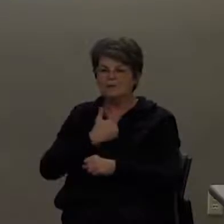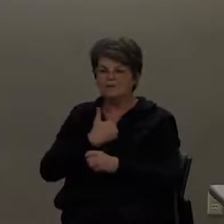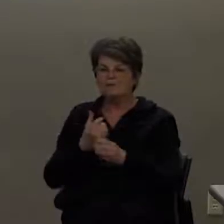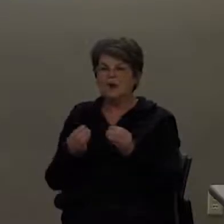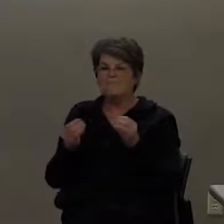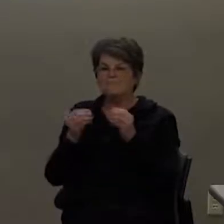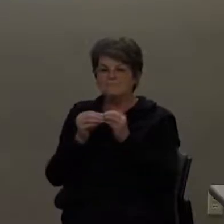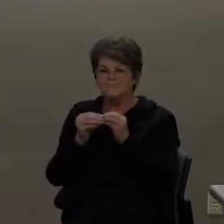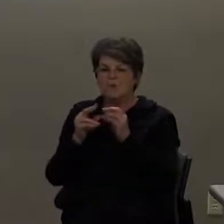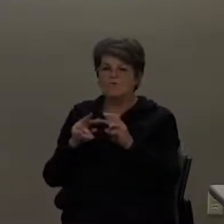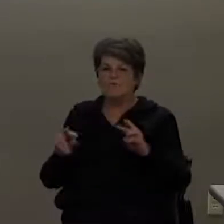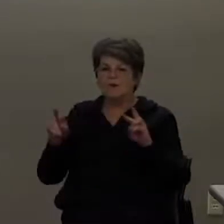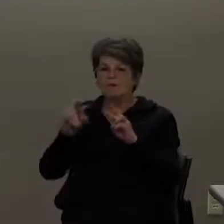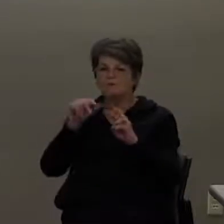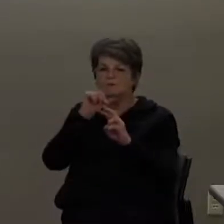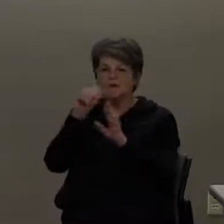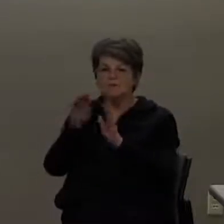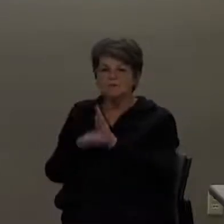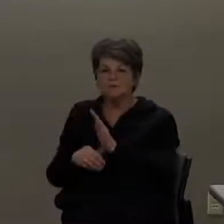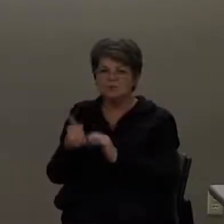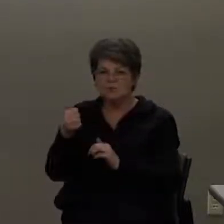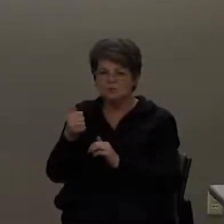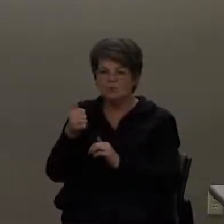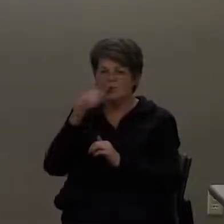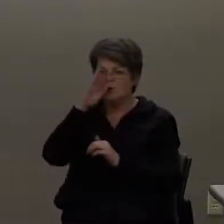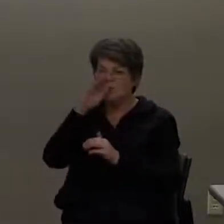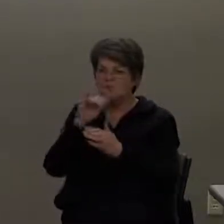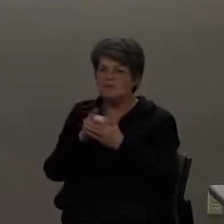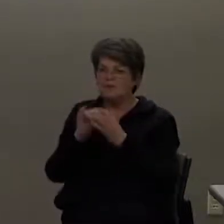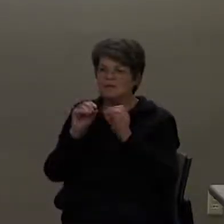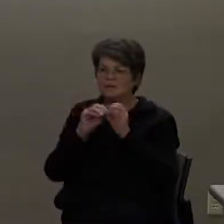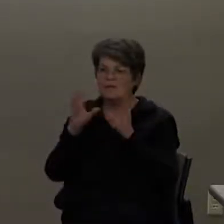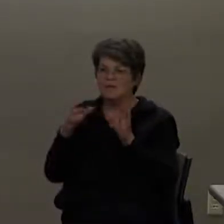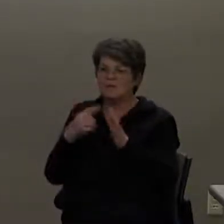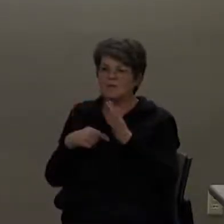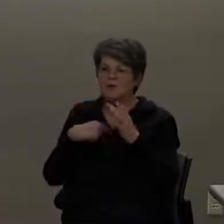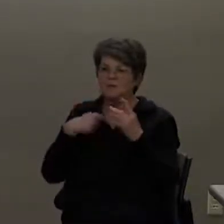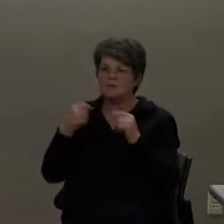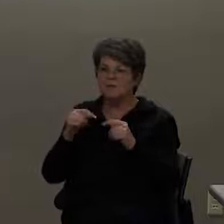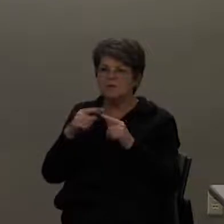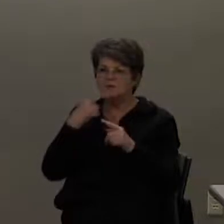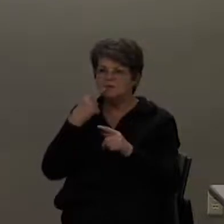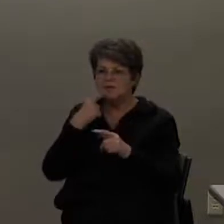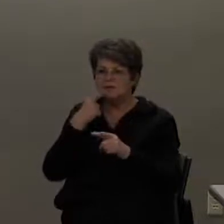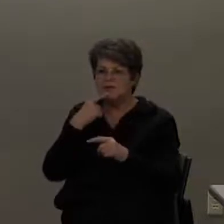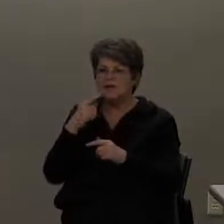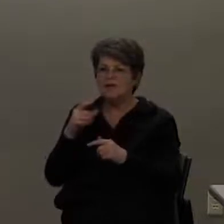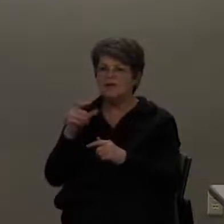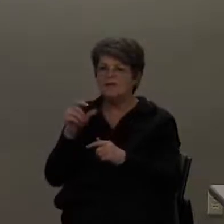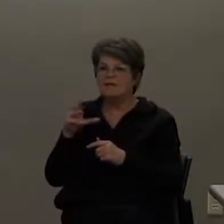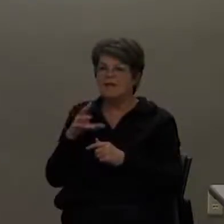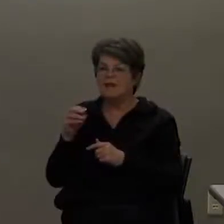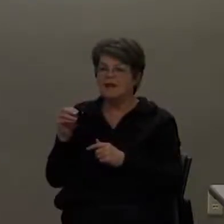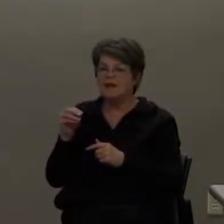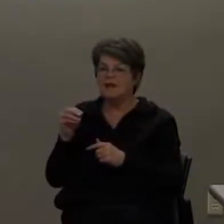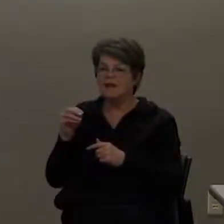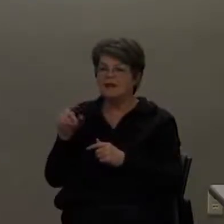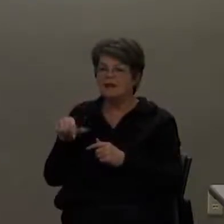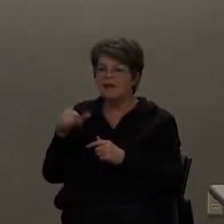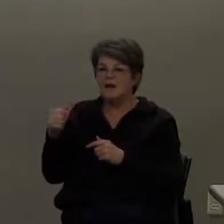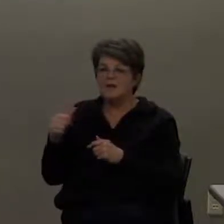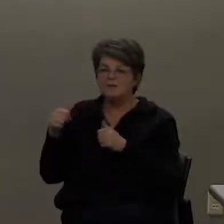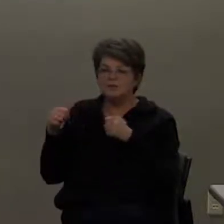not less expensive. And I hope that's clear what I'm trying to say with that. And then branding study revealed one of the most